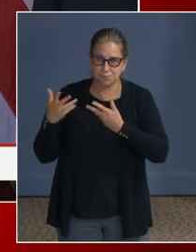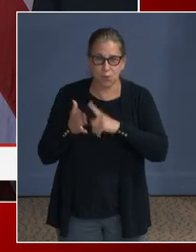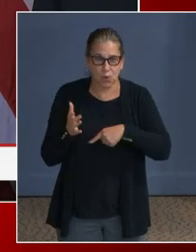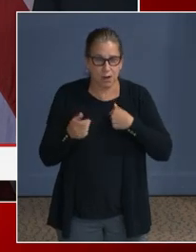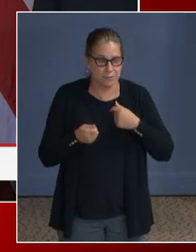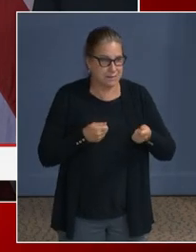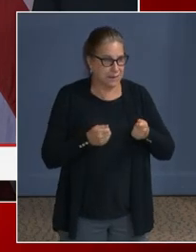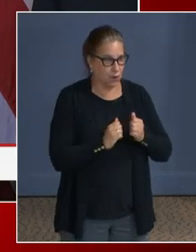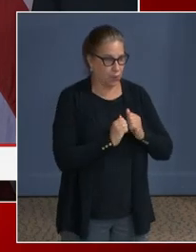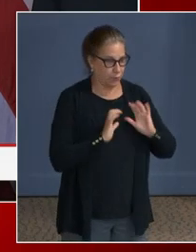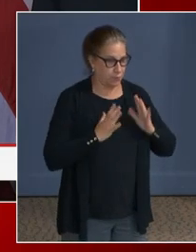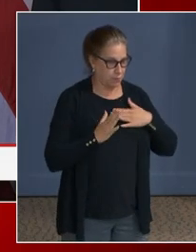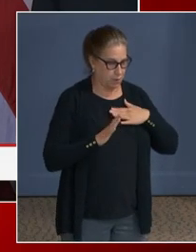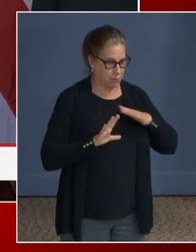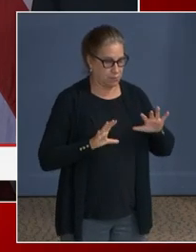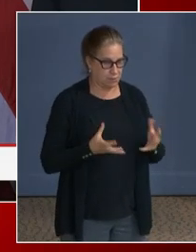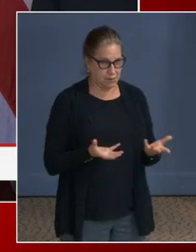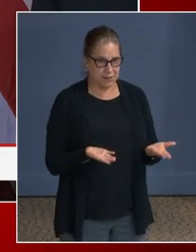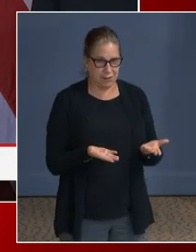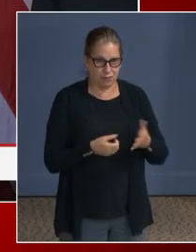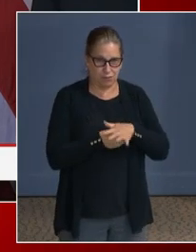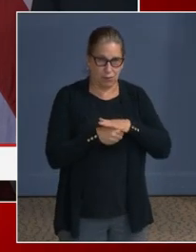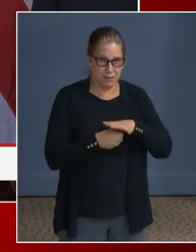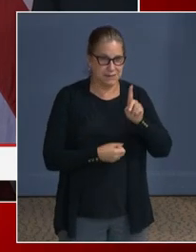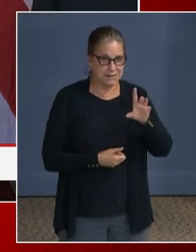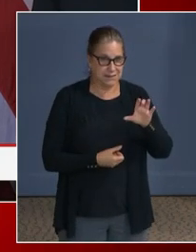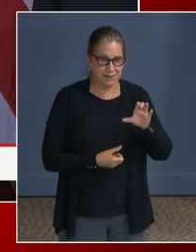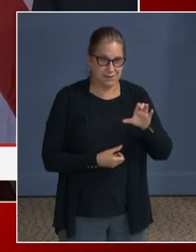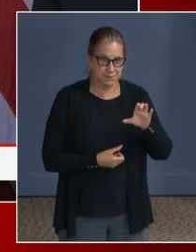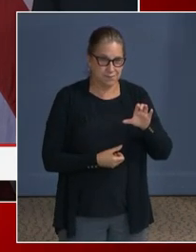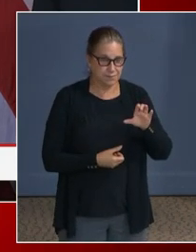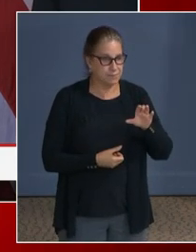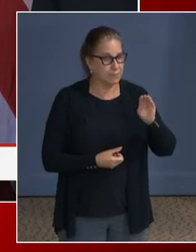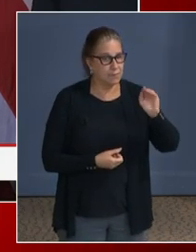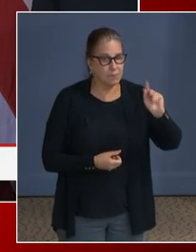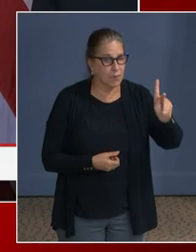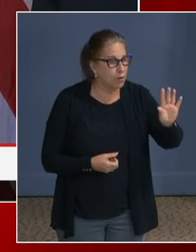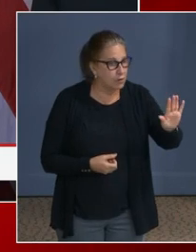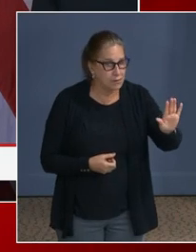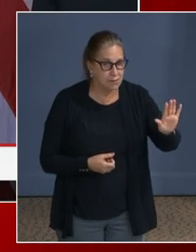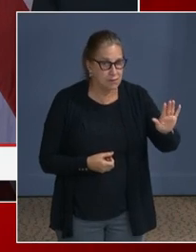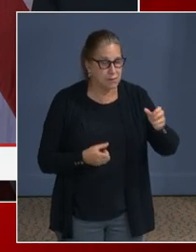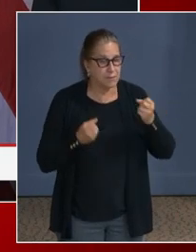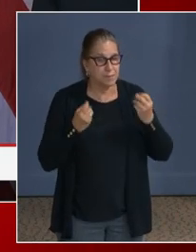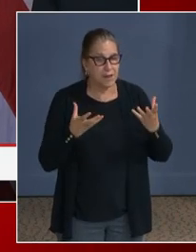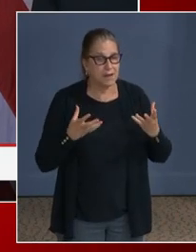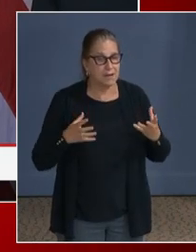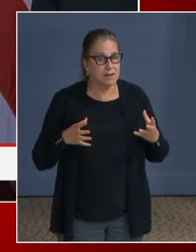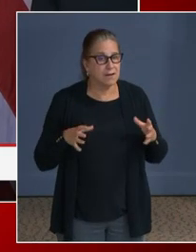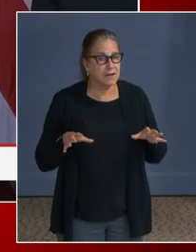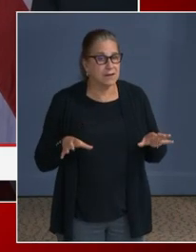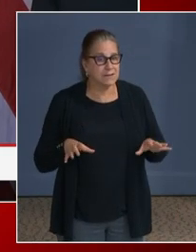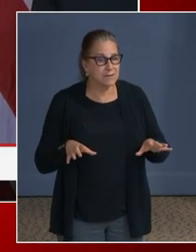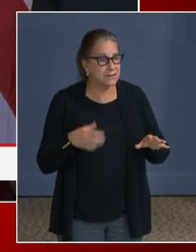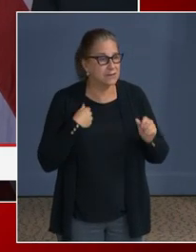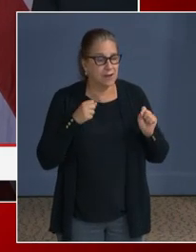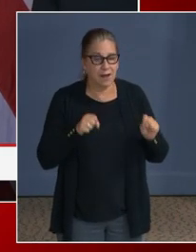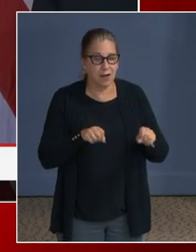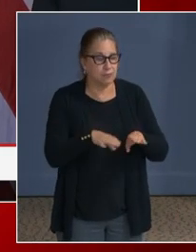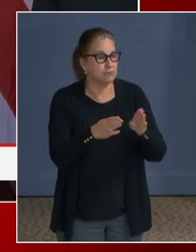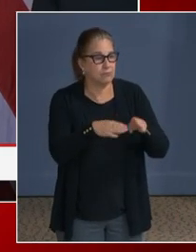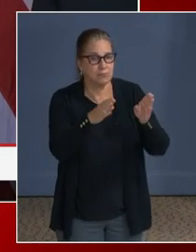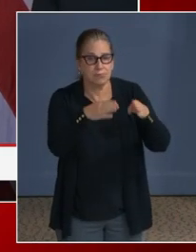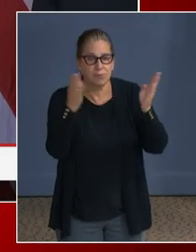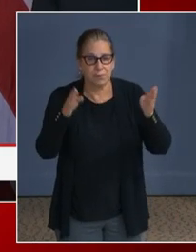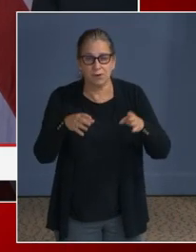locally. And quite frankly, Mark, there's a lot of activities that we could turn on in Washington, D.C. That